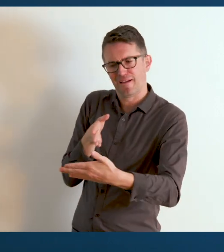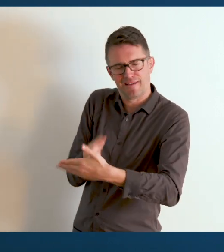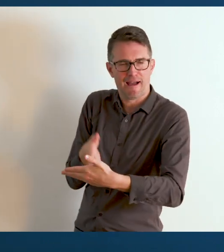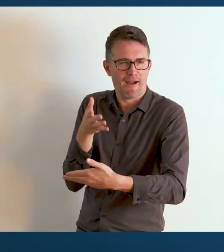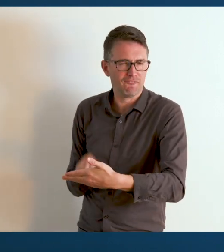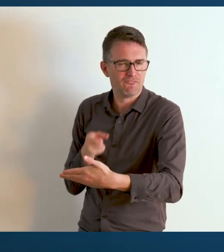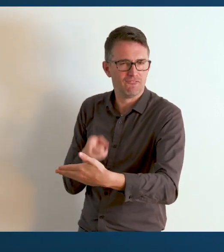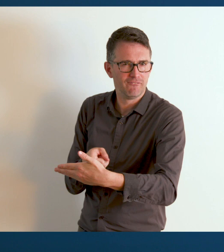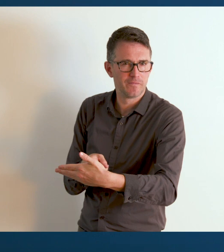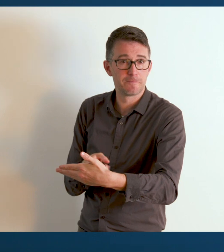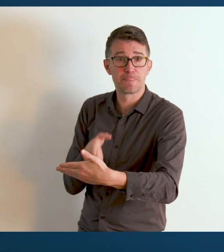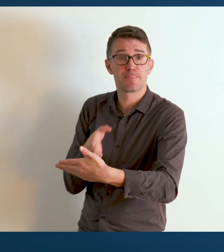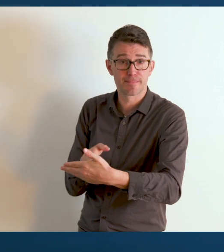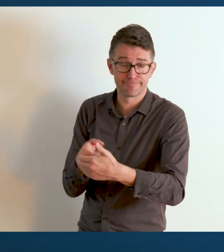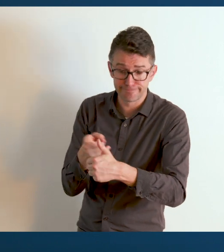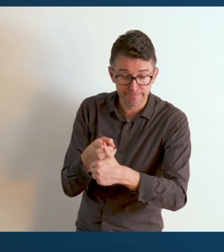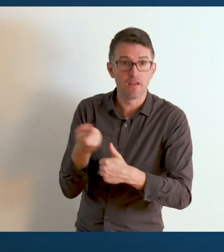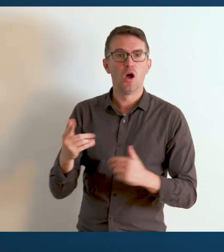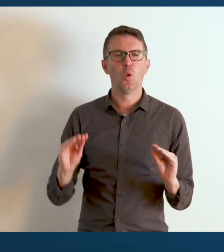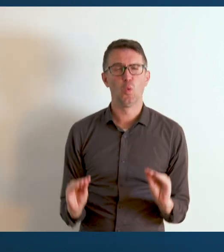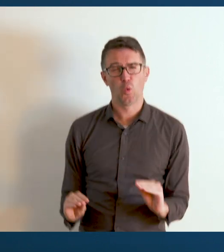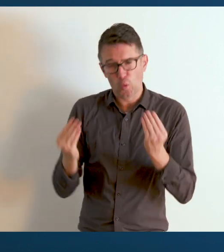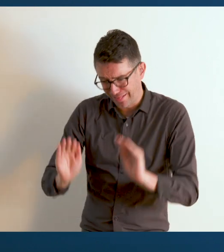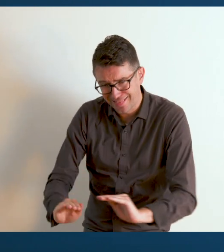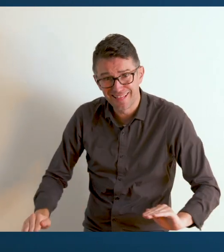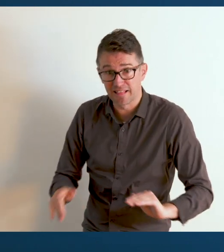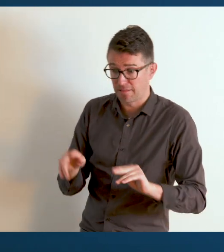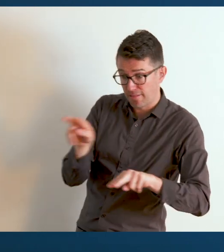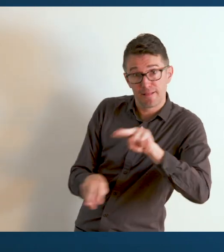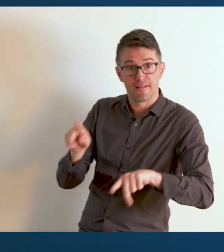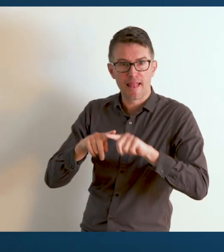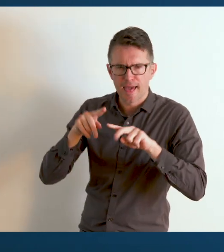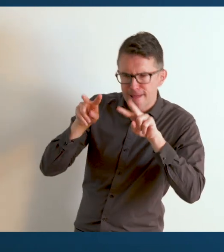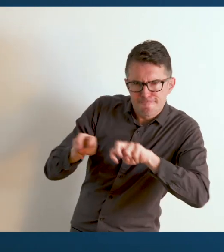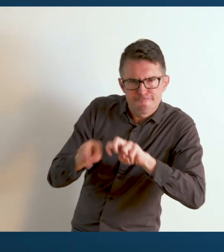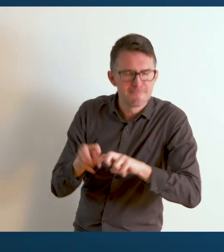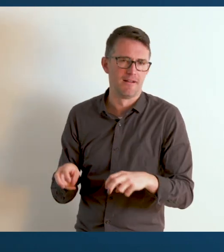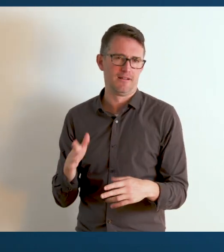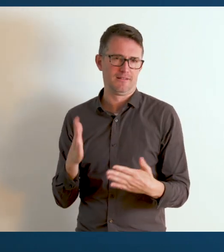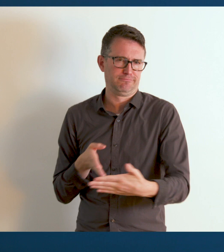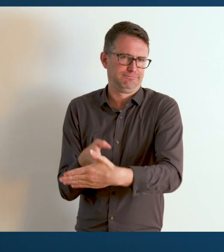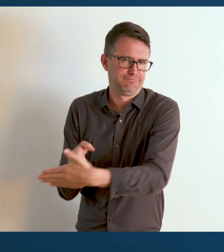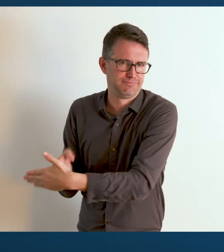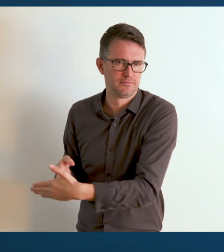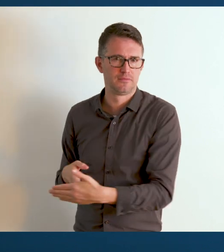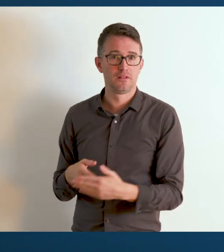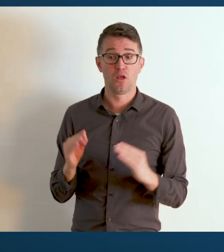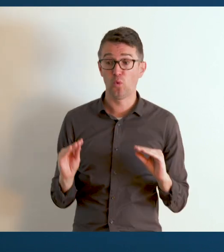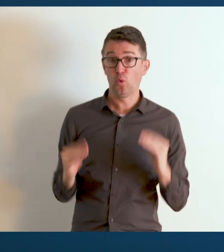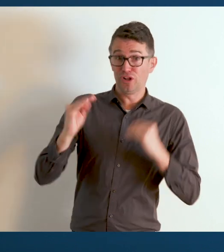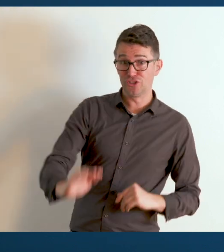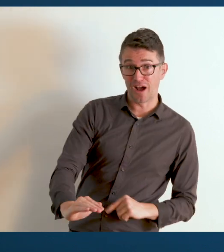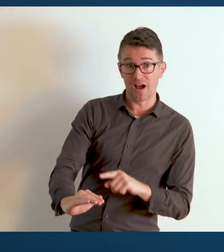direct assessments. Young children can be difficult to test. Anybody who has a young child themselves know that they can be difficult